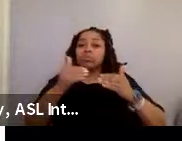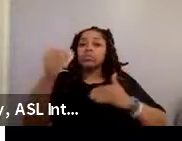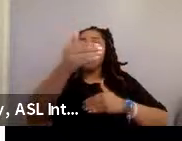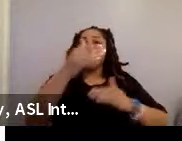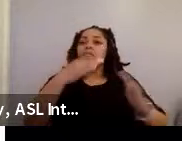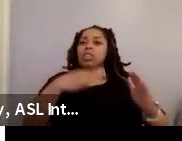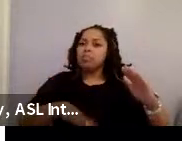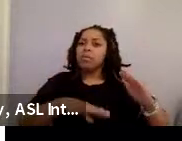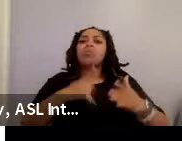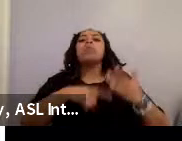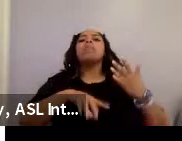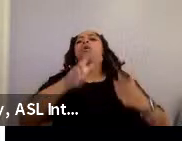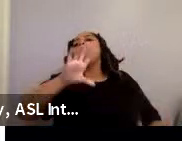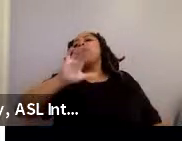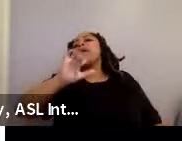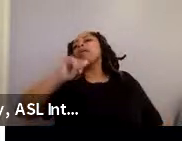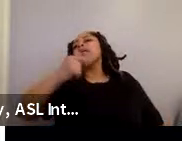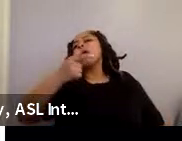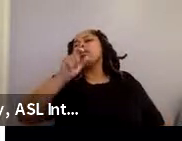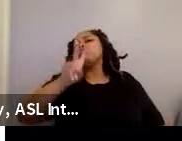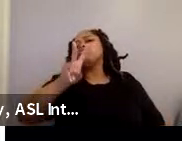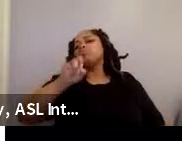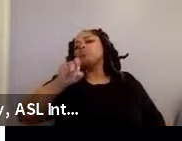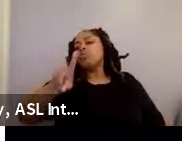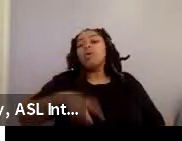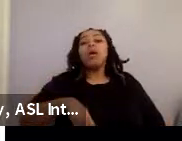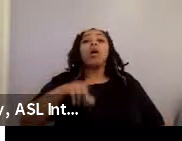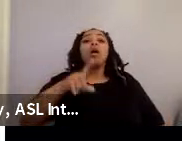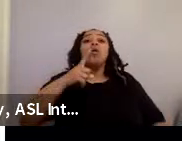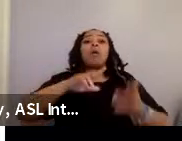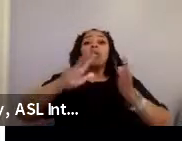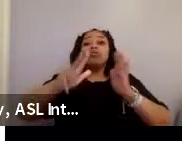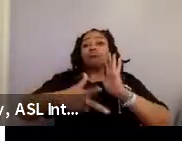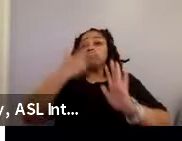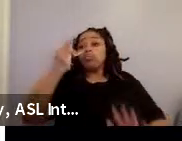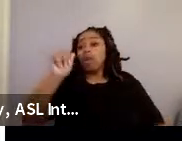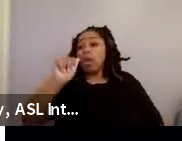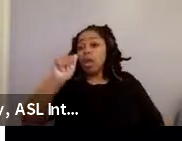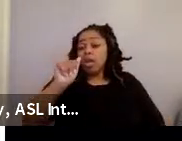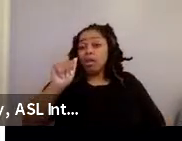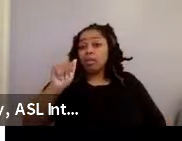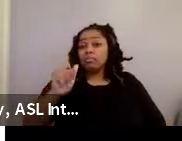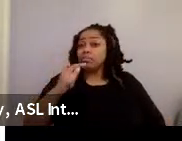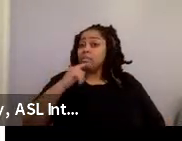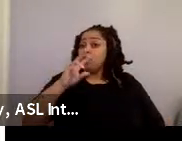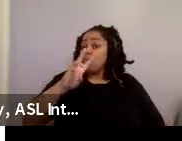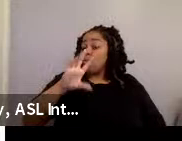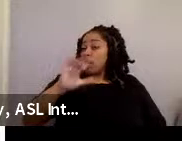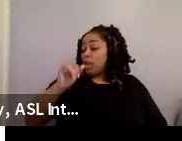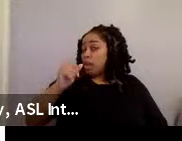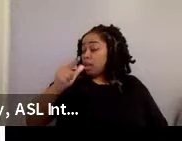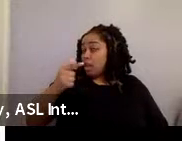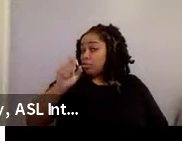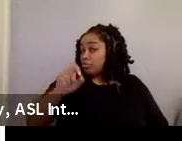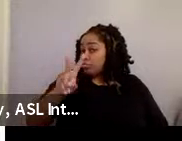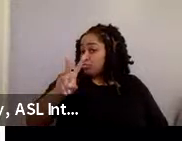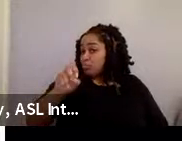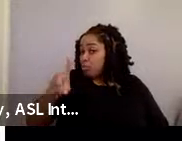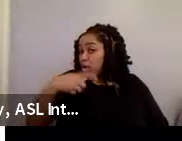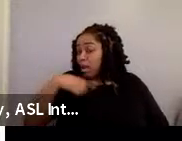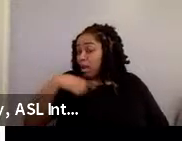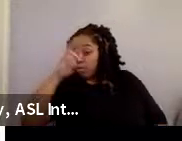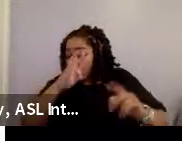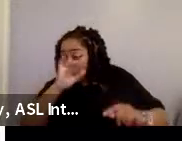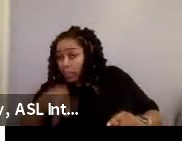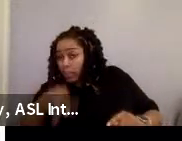WCAG 2.1? What about AAA requirements? Is WCAG 2.0 what I really need to worry about? Yes, in the